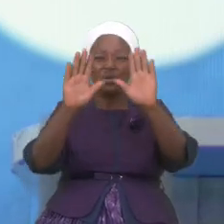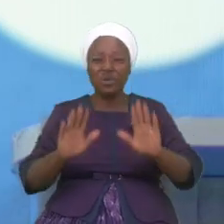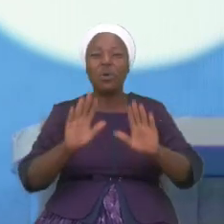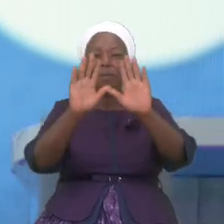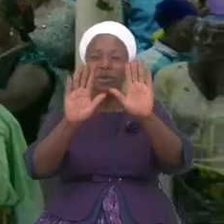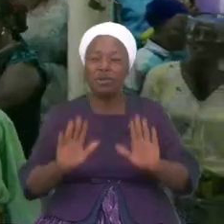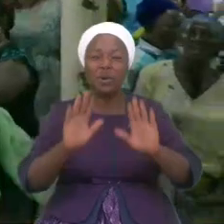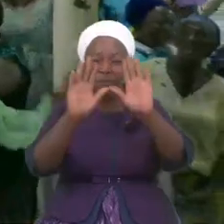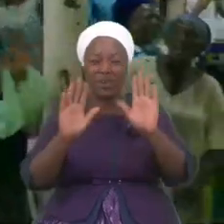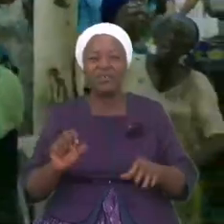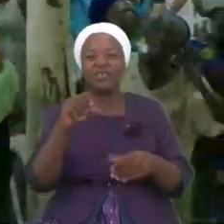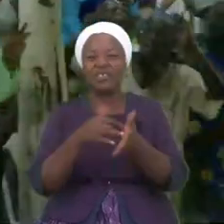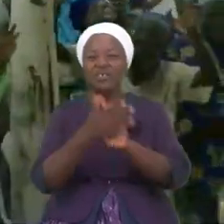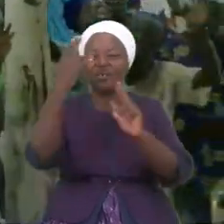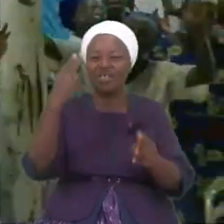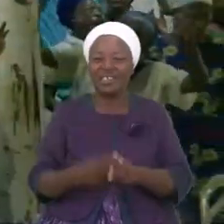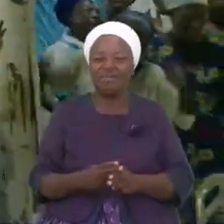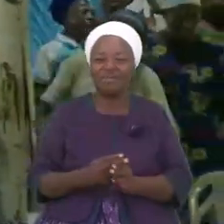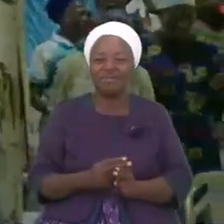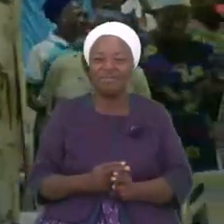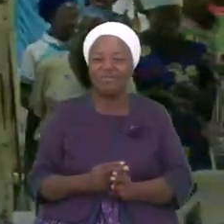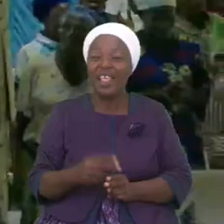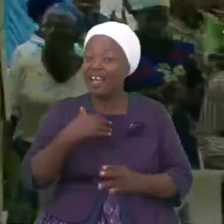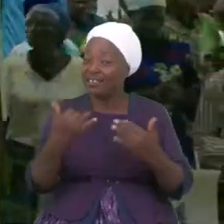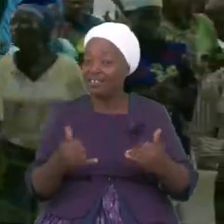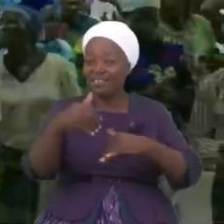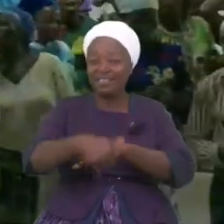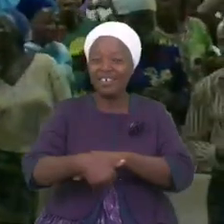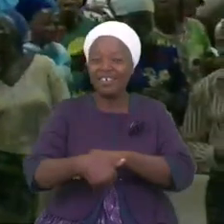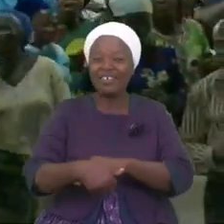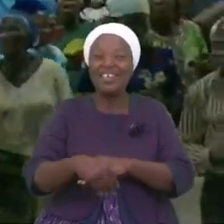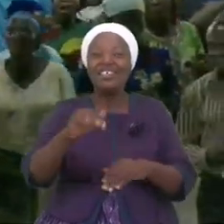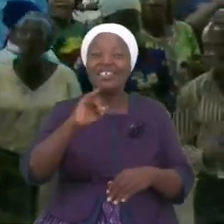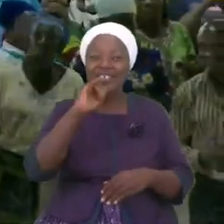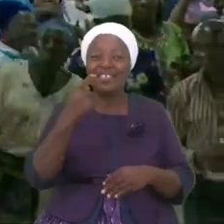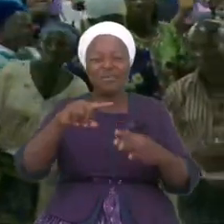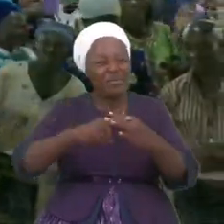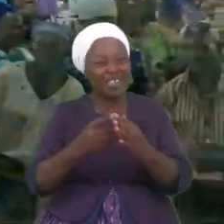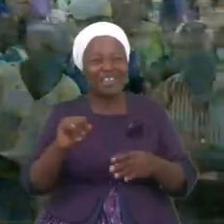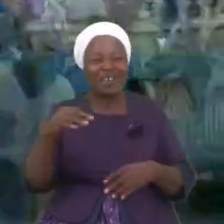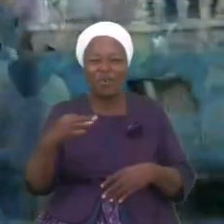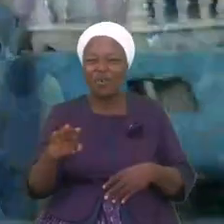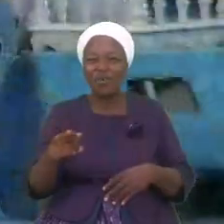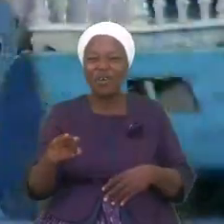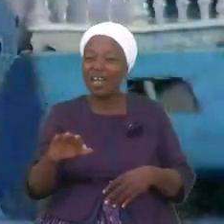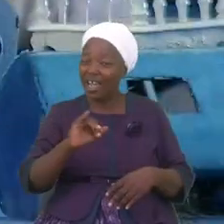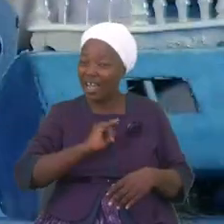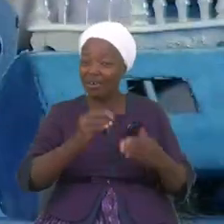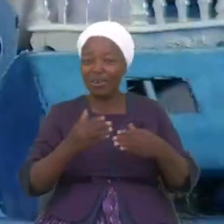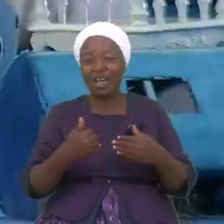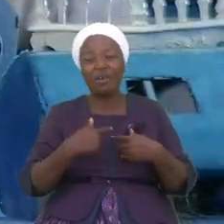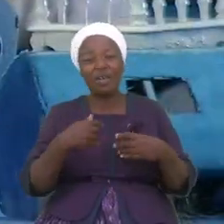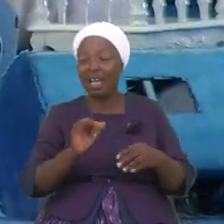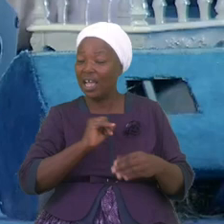miracle, miracle. And tonight is the beginning, and I want to plead with you.